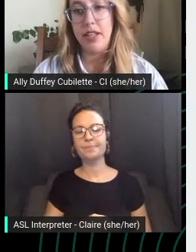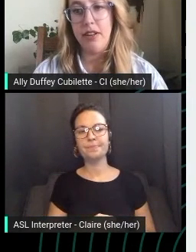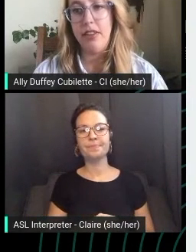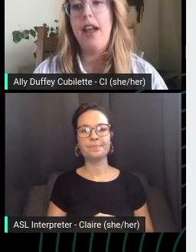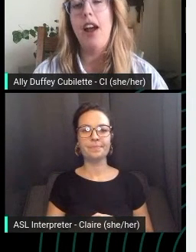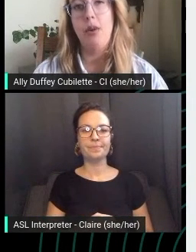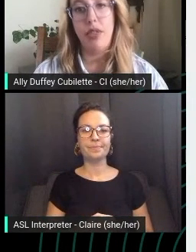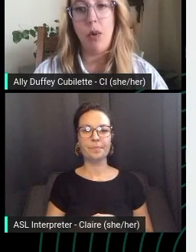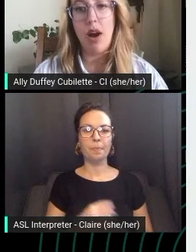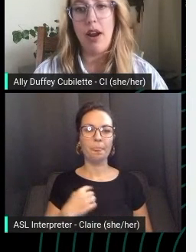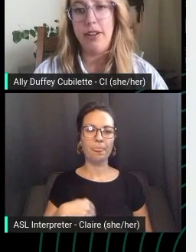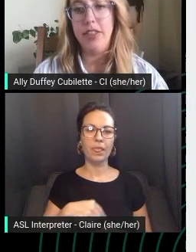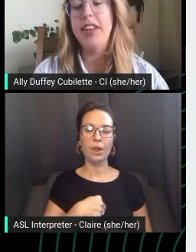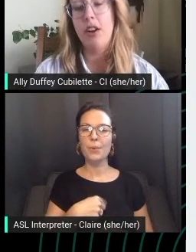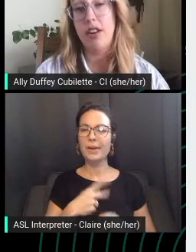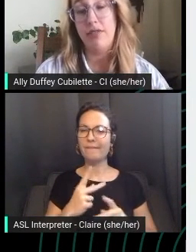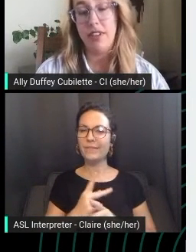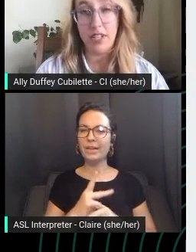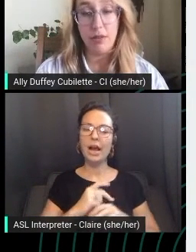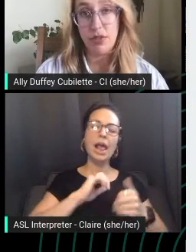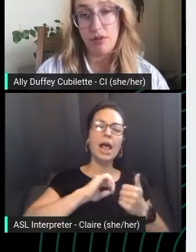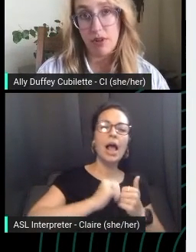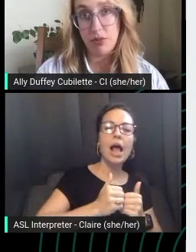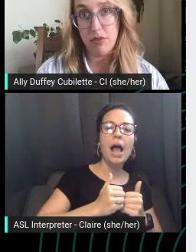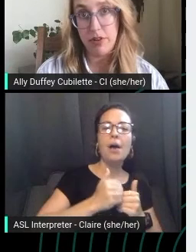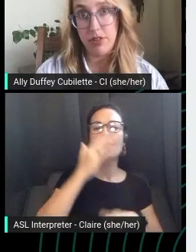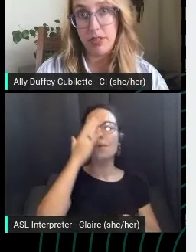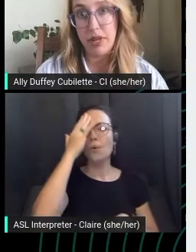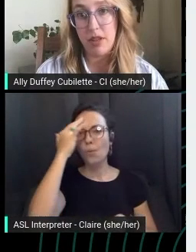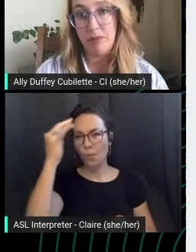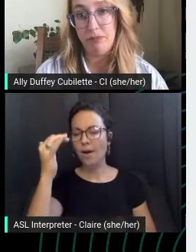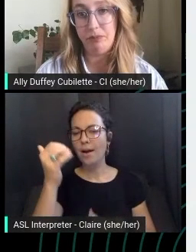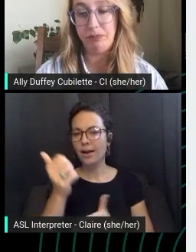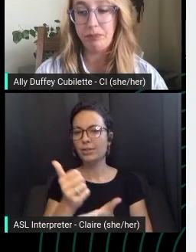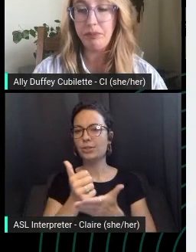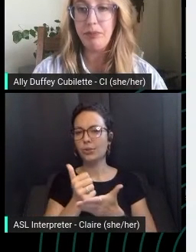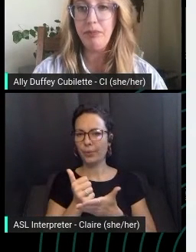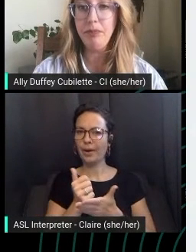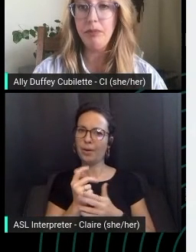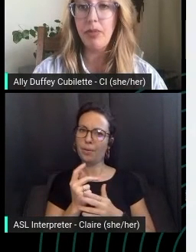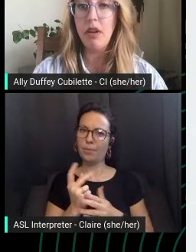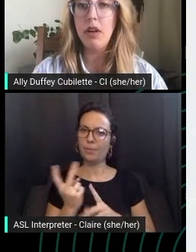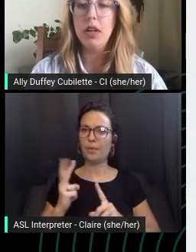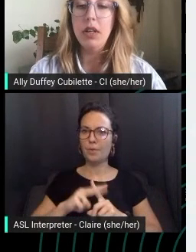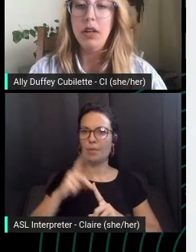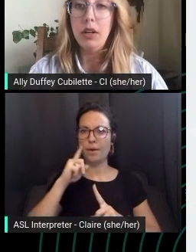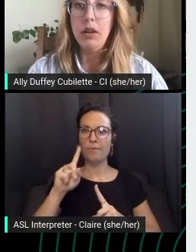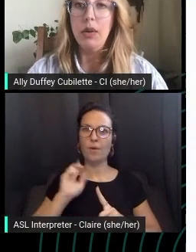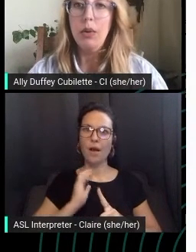filling in the how and the why and the narrative that gives those observations meaning.